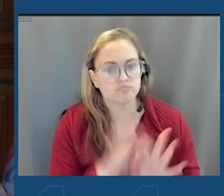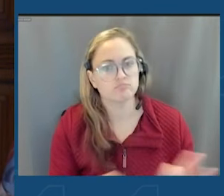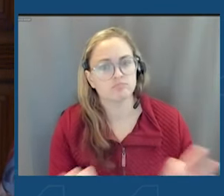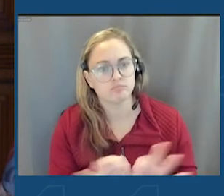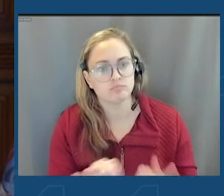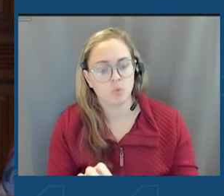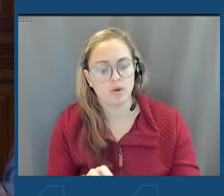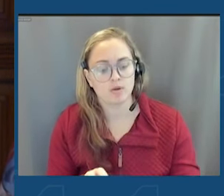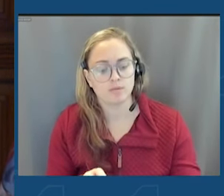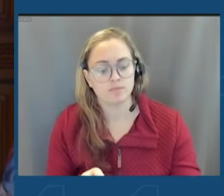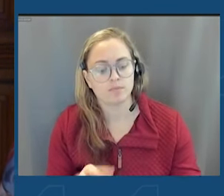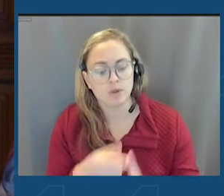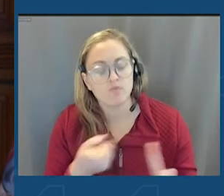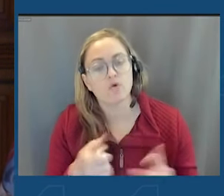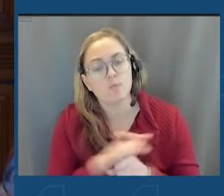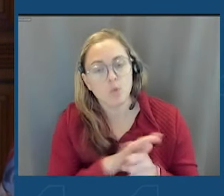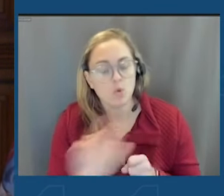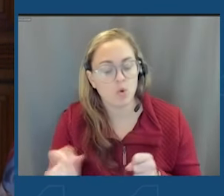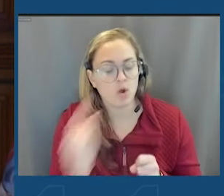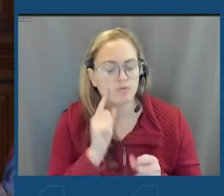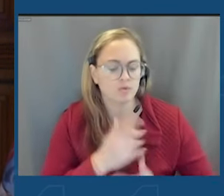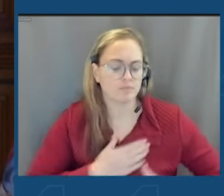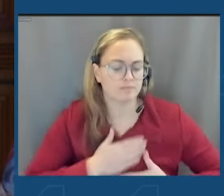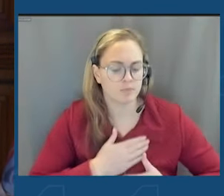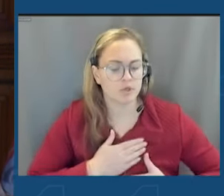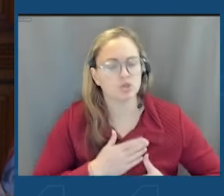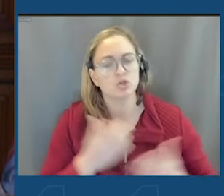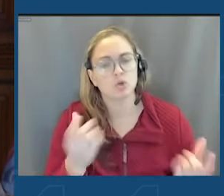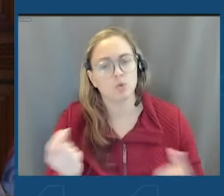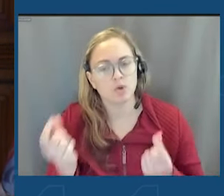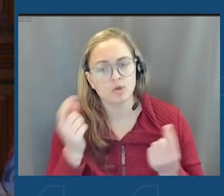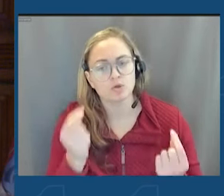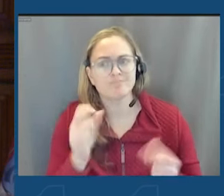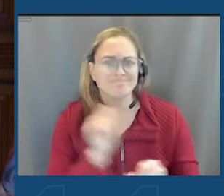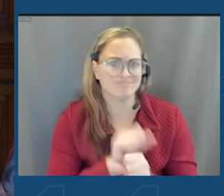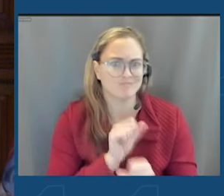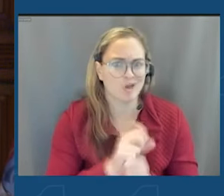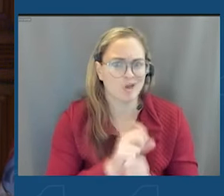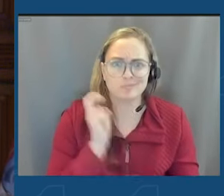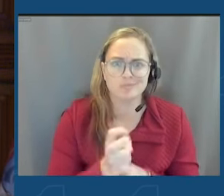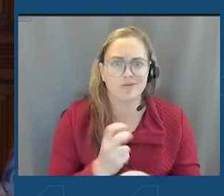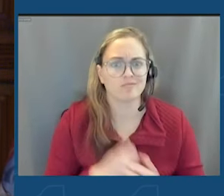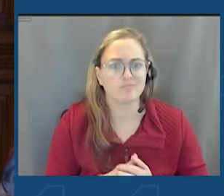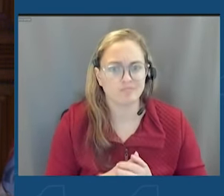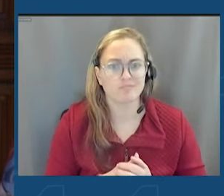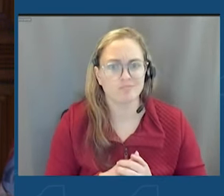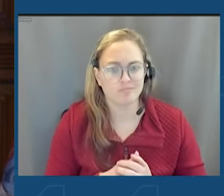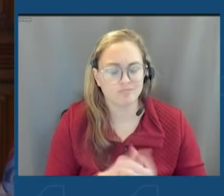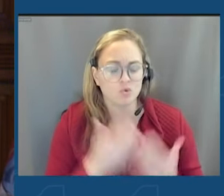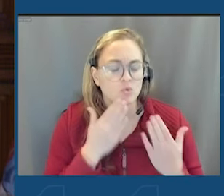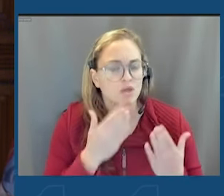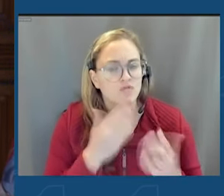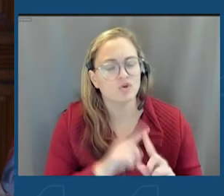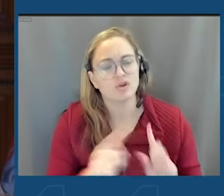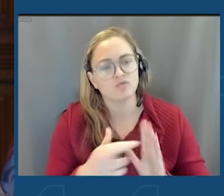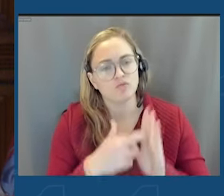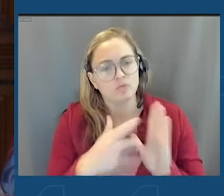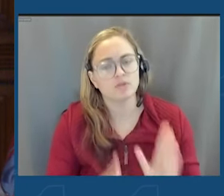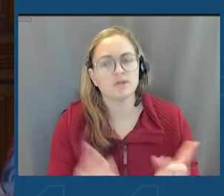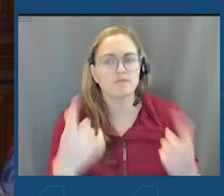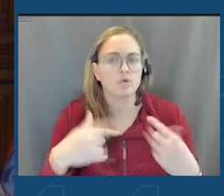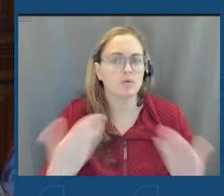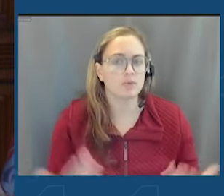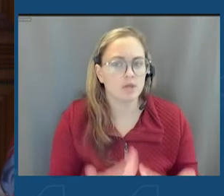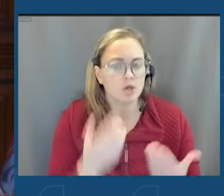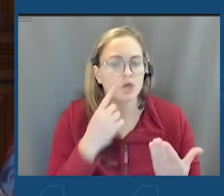local government, and I have such an appreciation for what you do. Your jobs are tough. And I thank you for bringing representatives of your police departments as well. We have